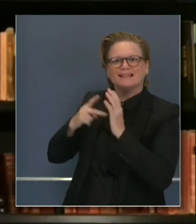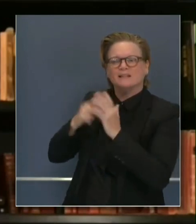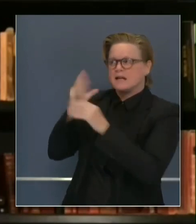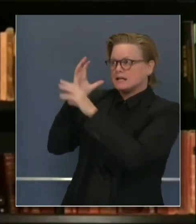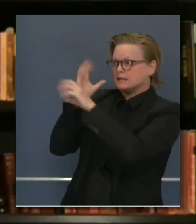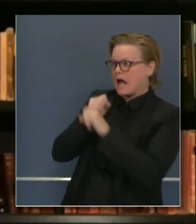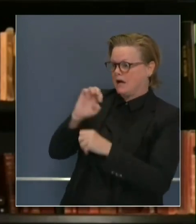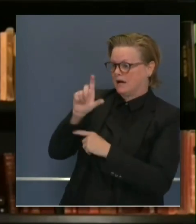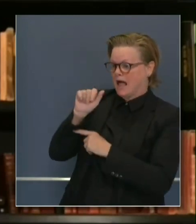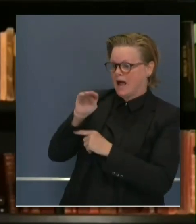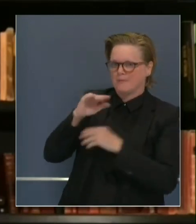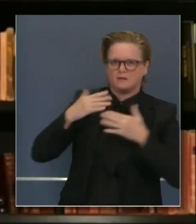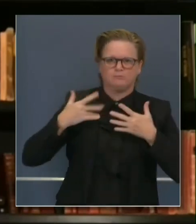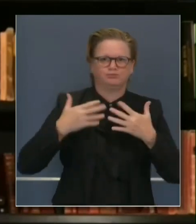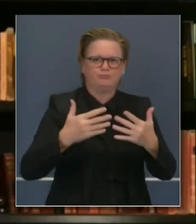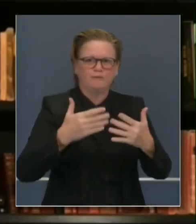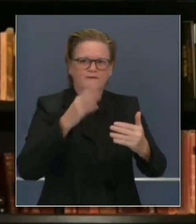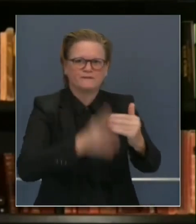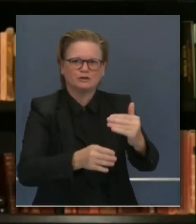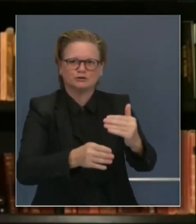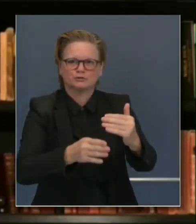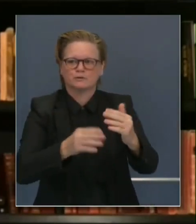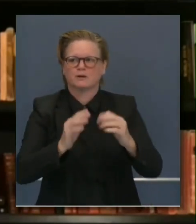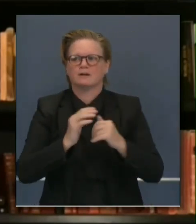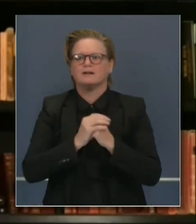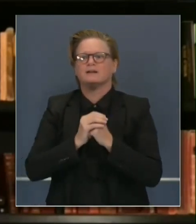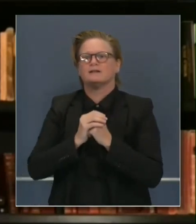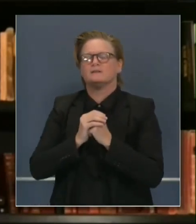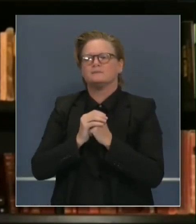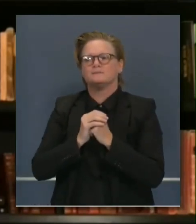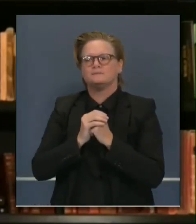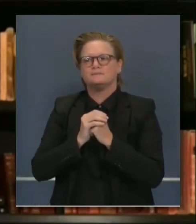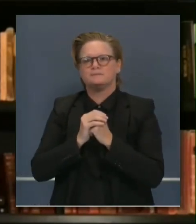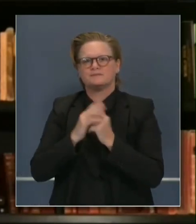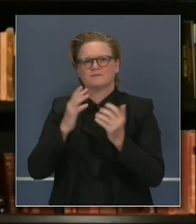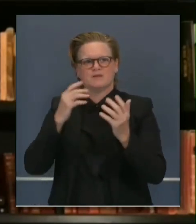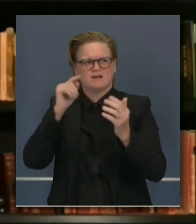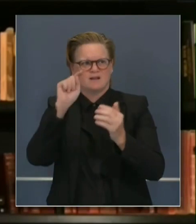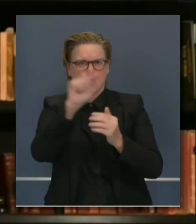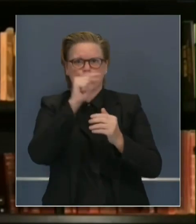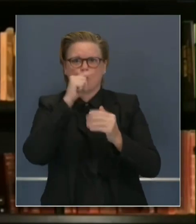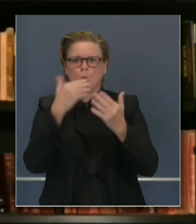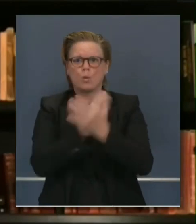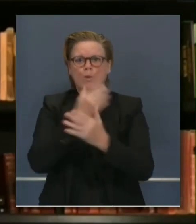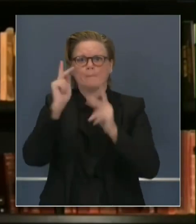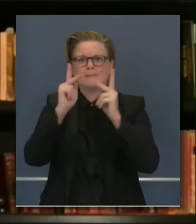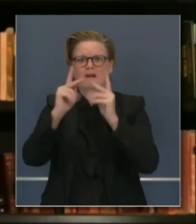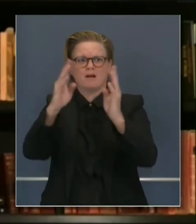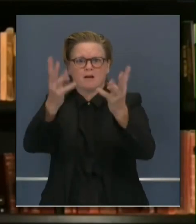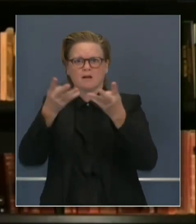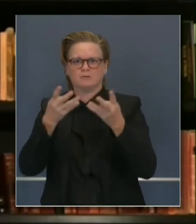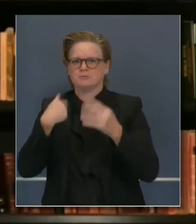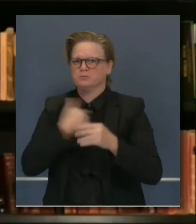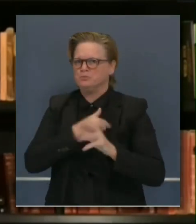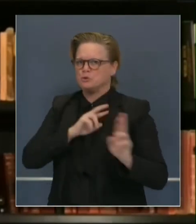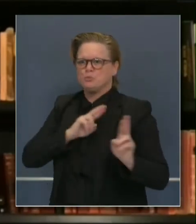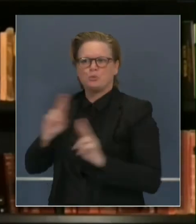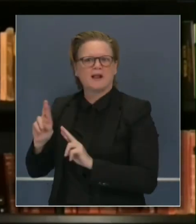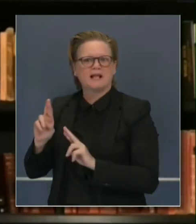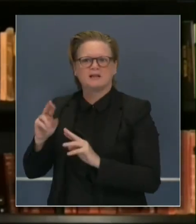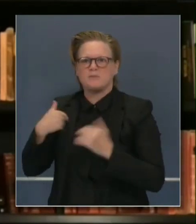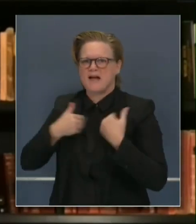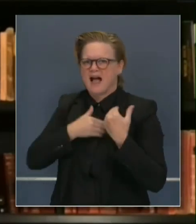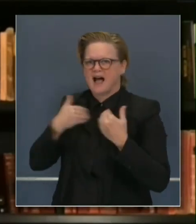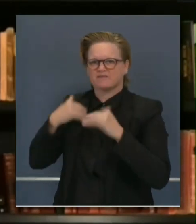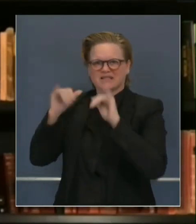in the department. We worked with other departments to improve not just the IT protocols and processes, but